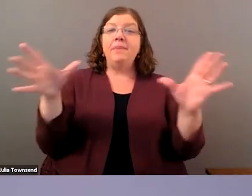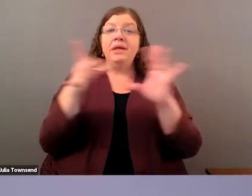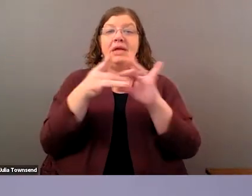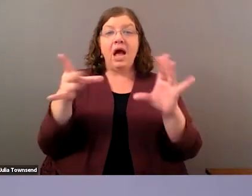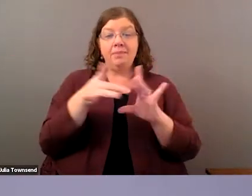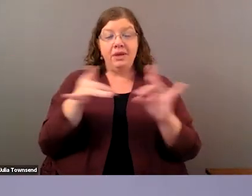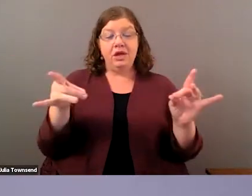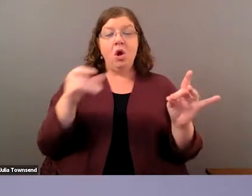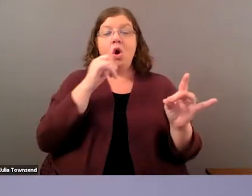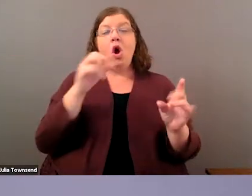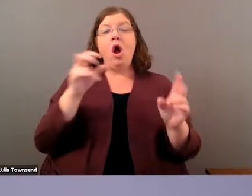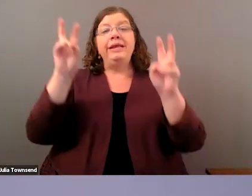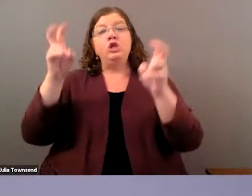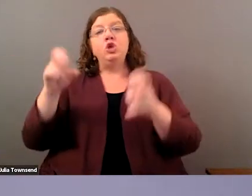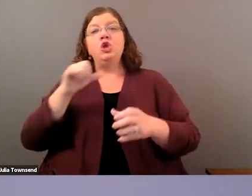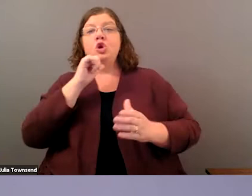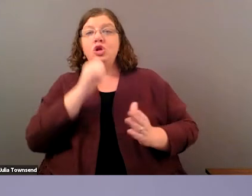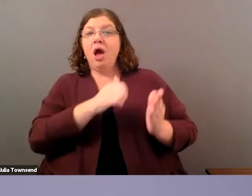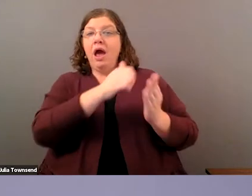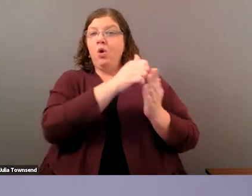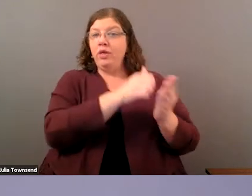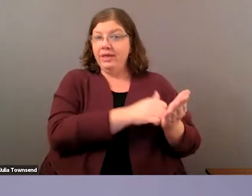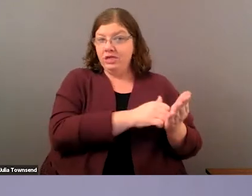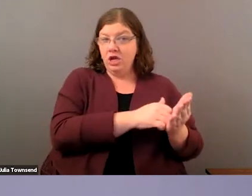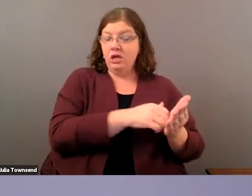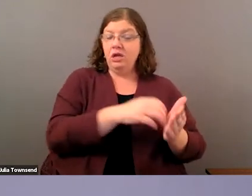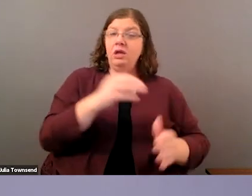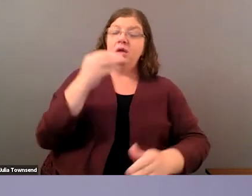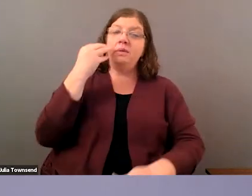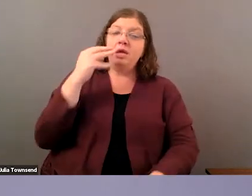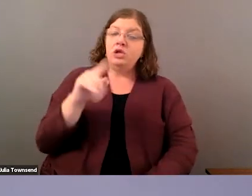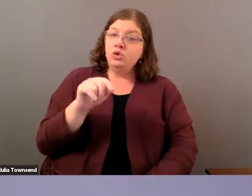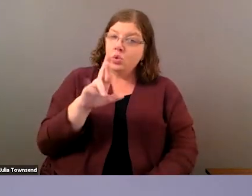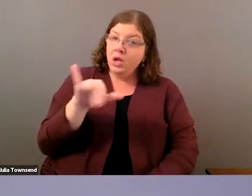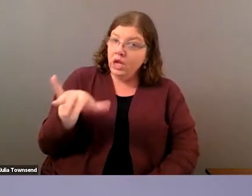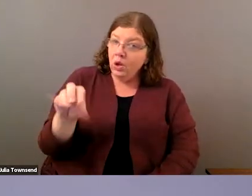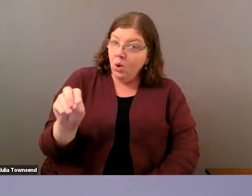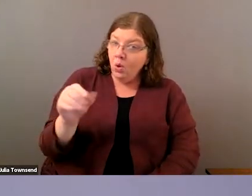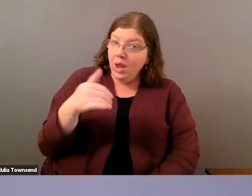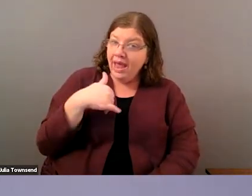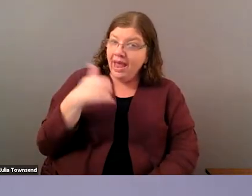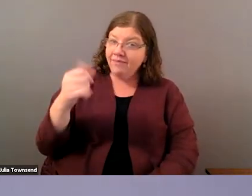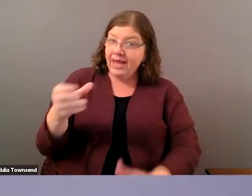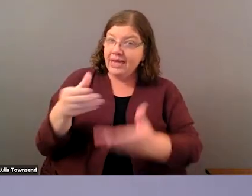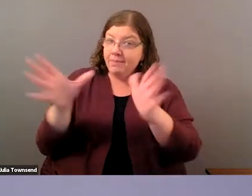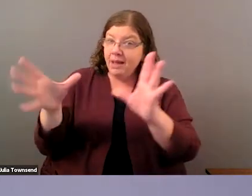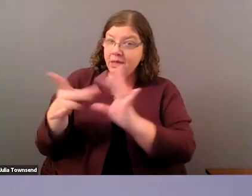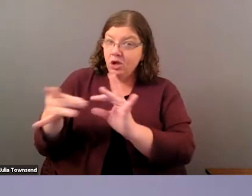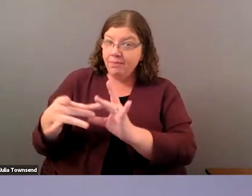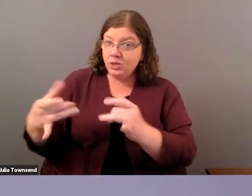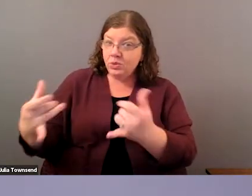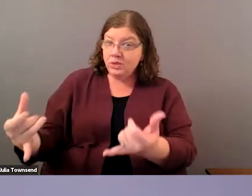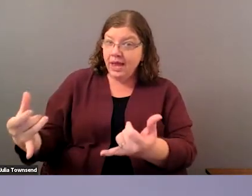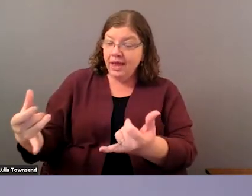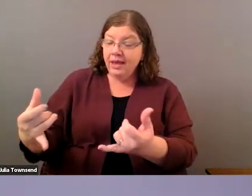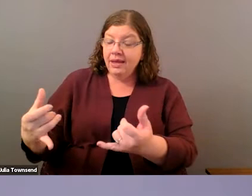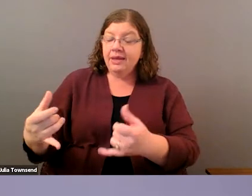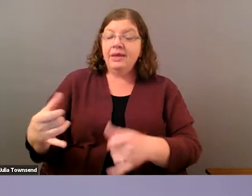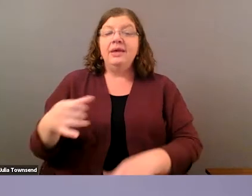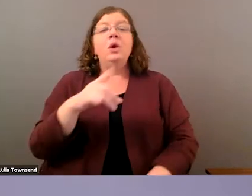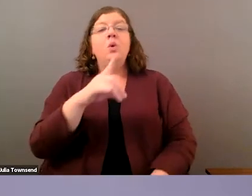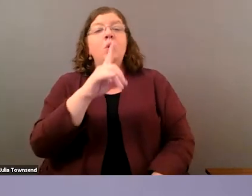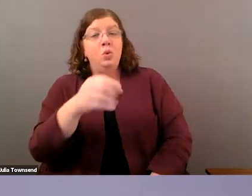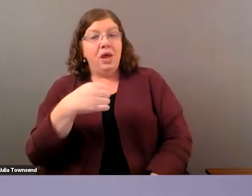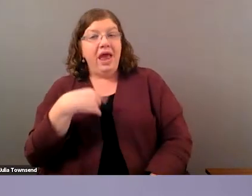non-agenda matters. And so, Ms. Trujillo, do we have any of those today? President Ford, we do have